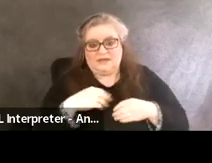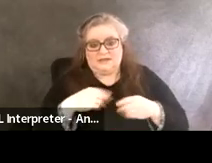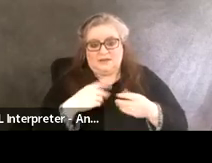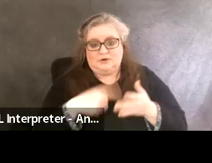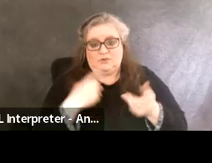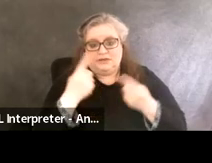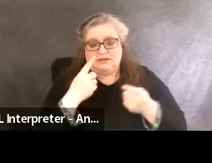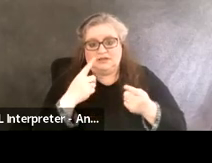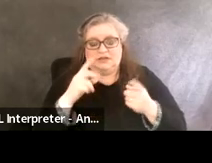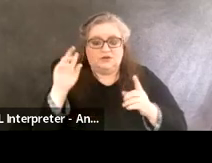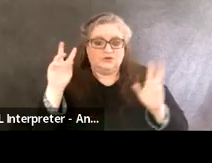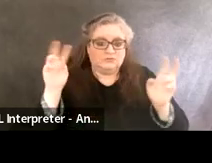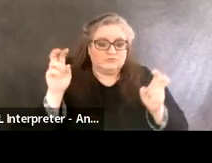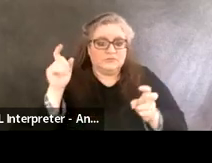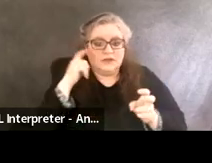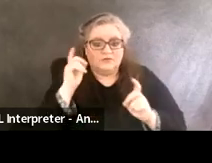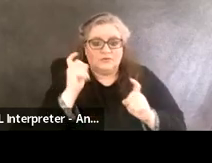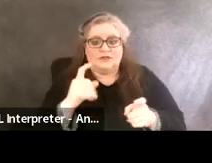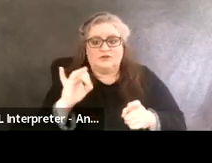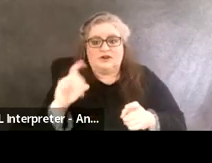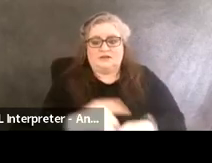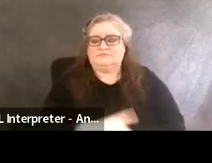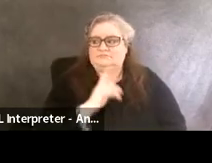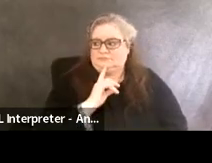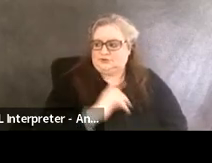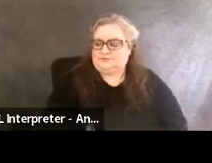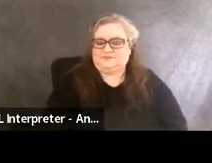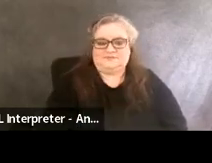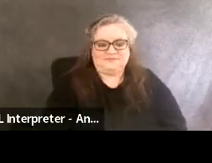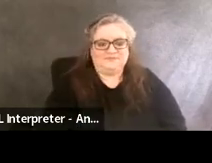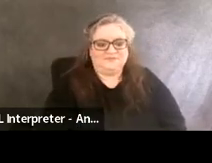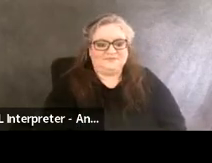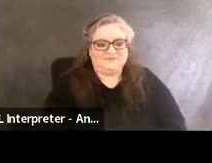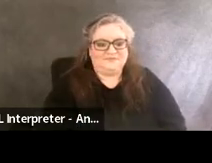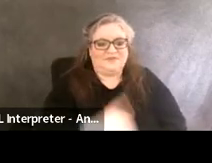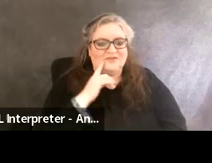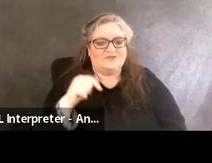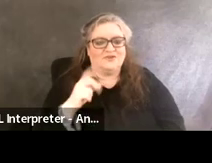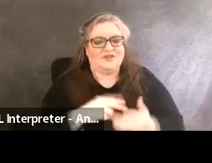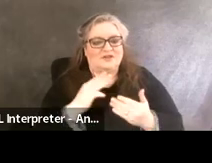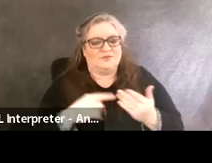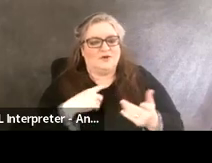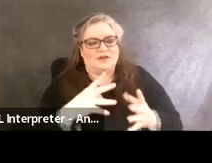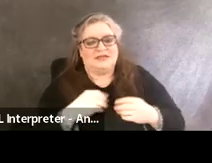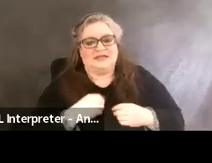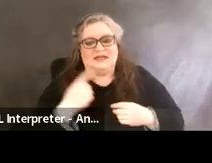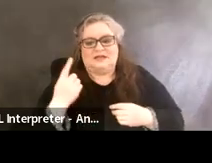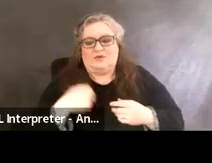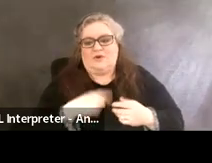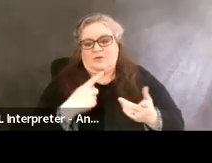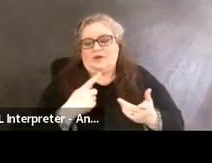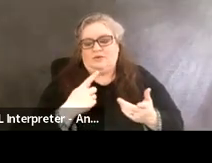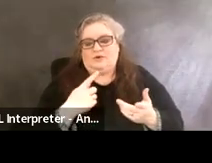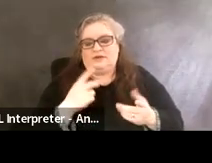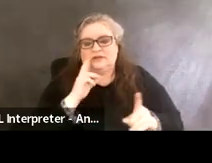considered government issued ID? Sure. So for this program, It accepts what we would commonly